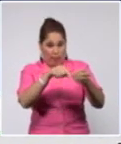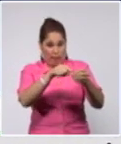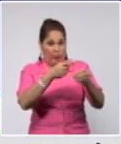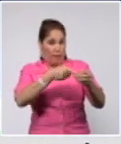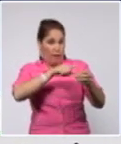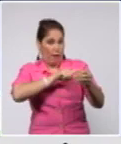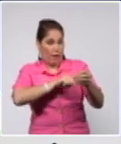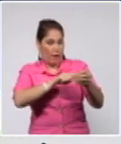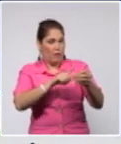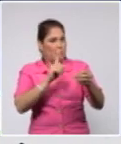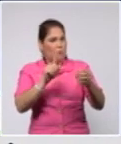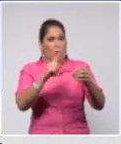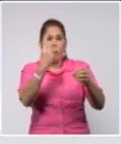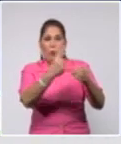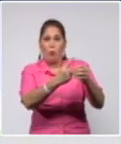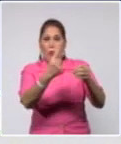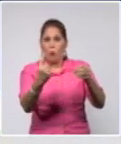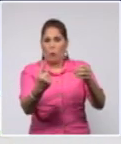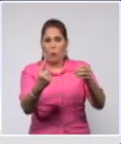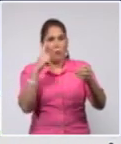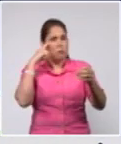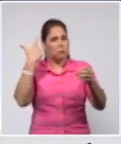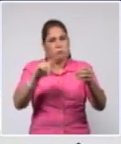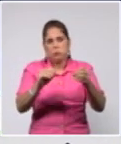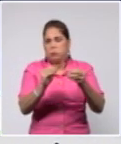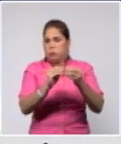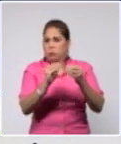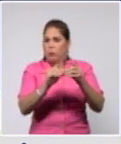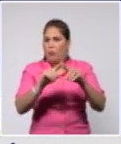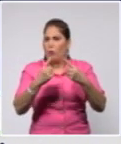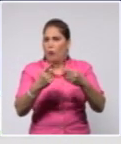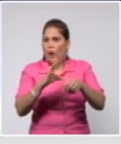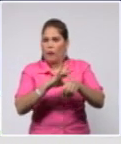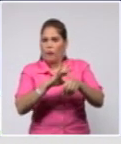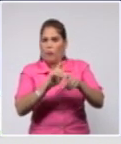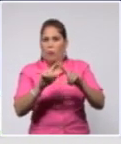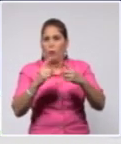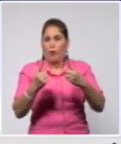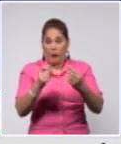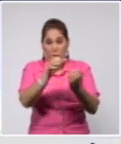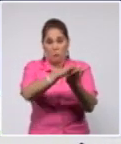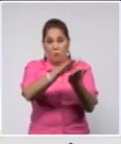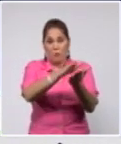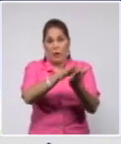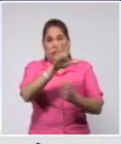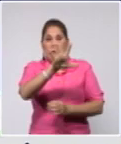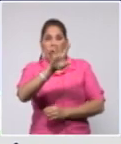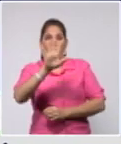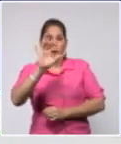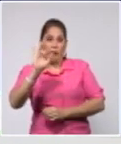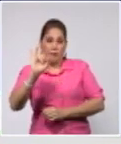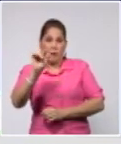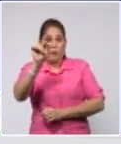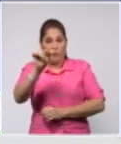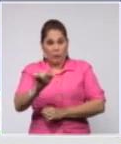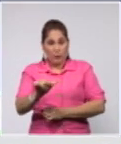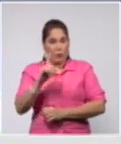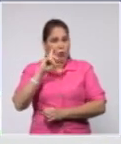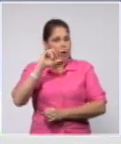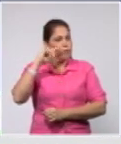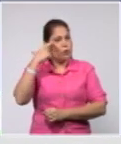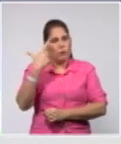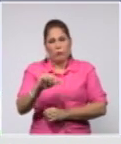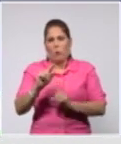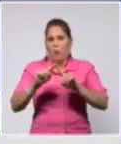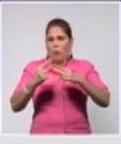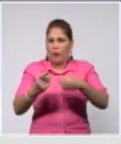at 441, or 8.1% of all diagnosed cases on the island.